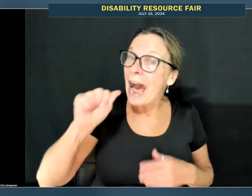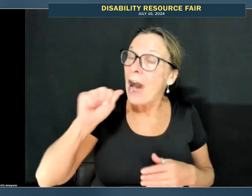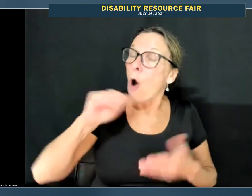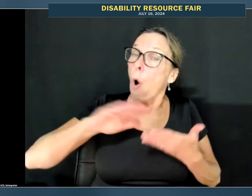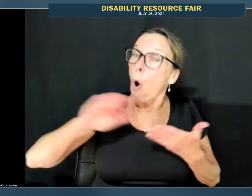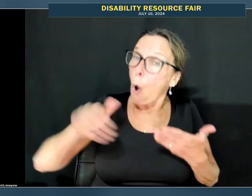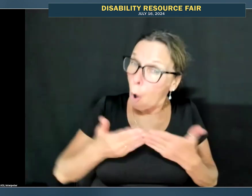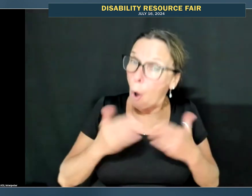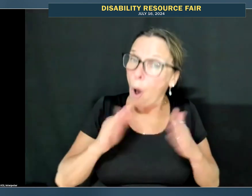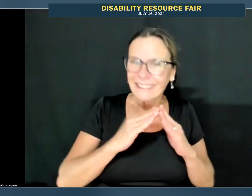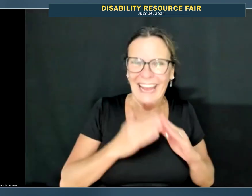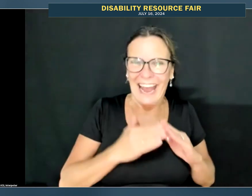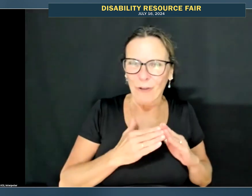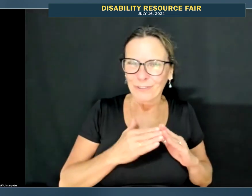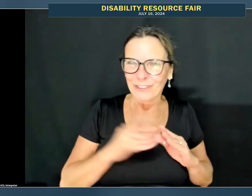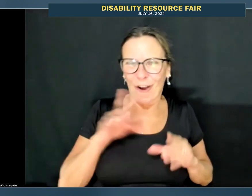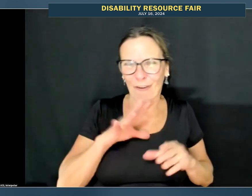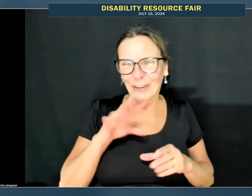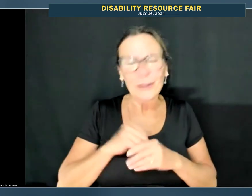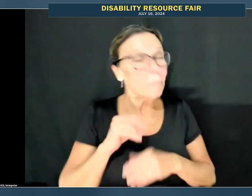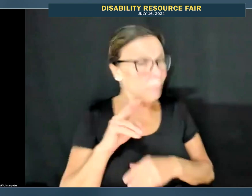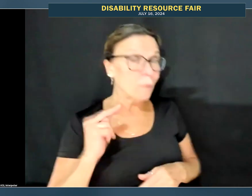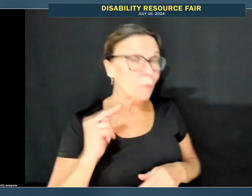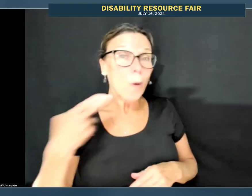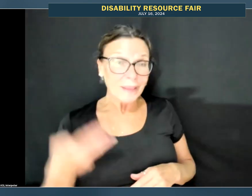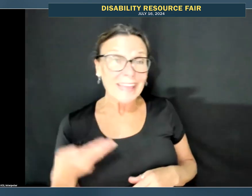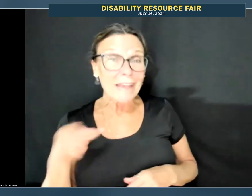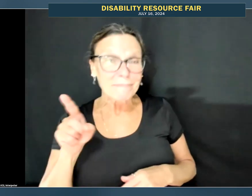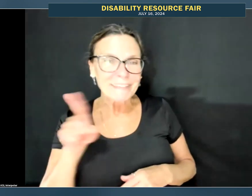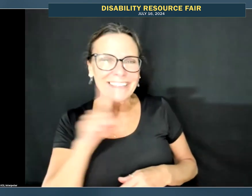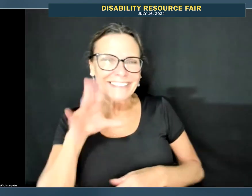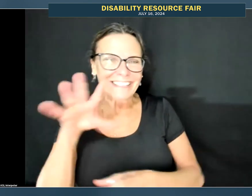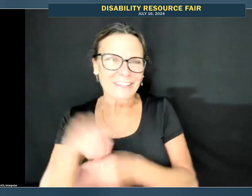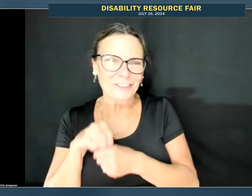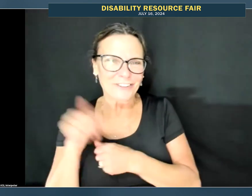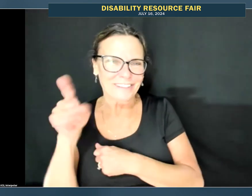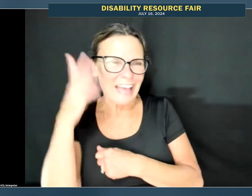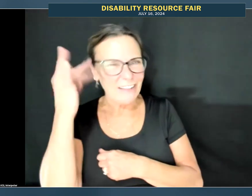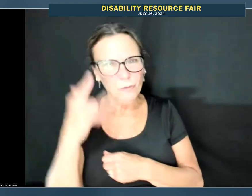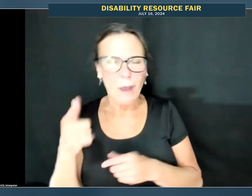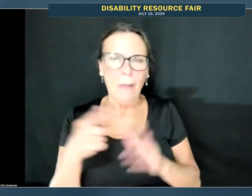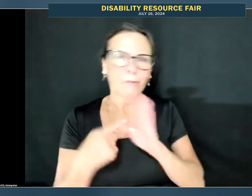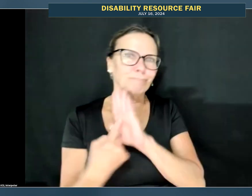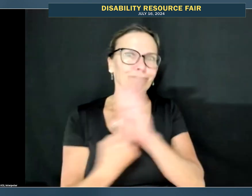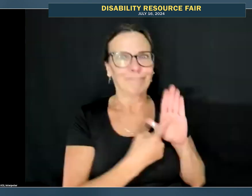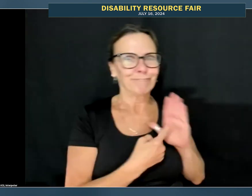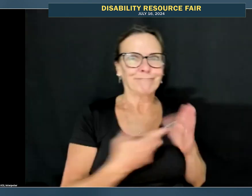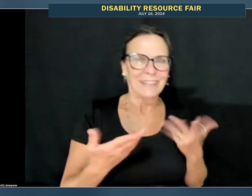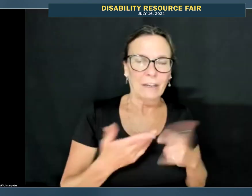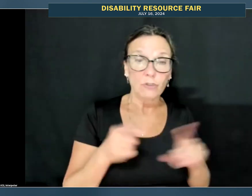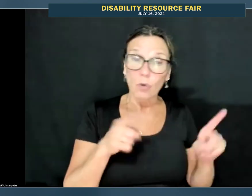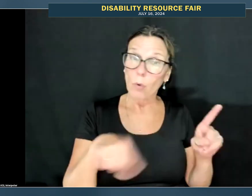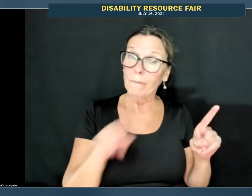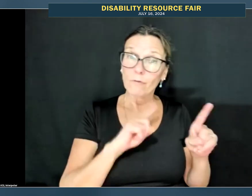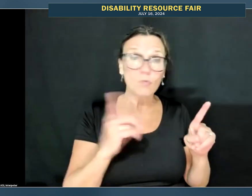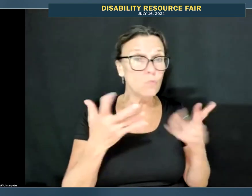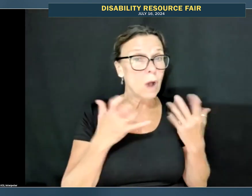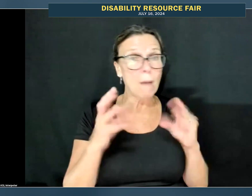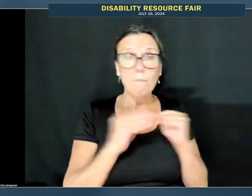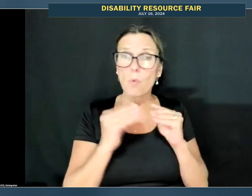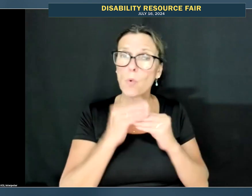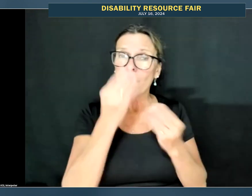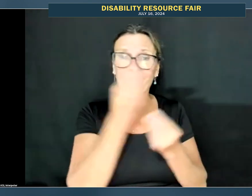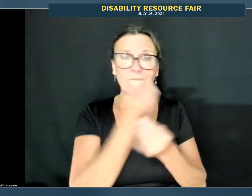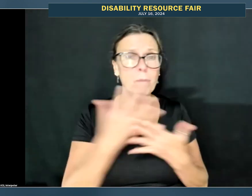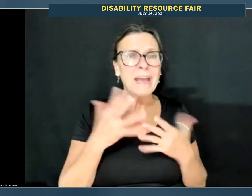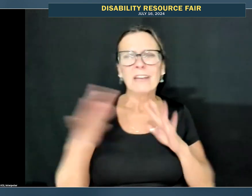but Northampton is included. So that's why we're featuring here. So if you want more information on that, you can reach out to